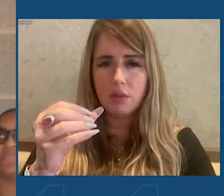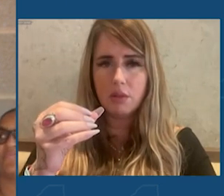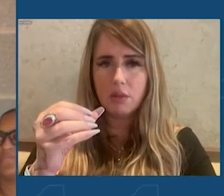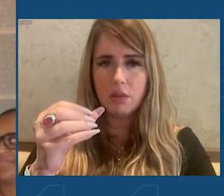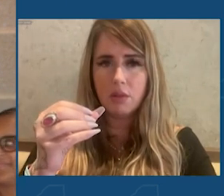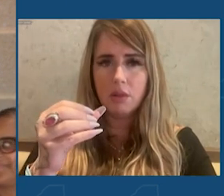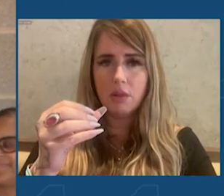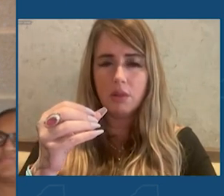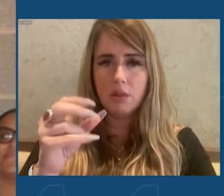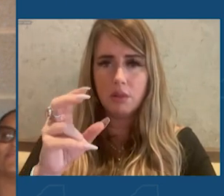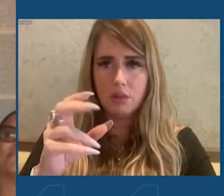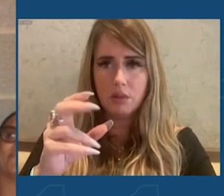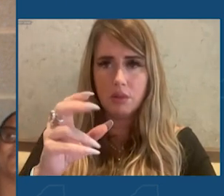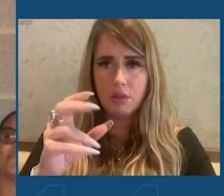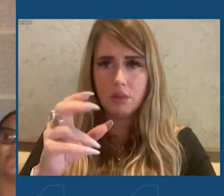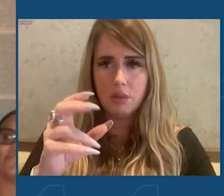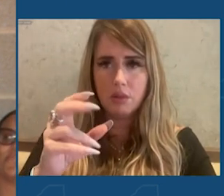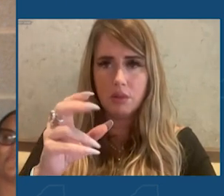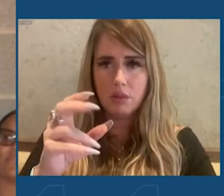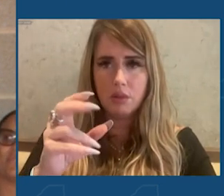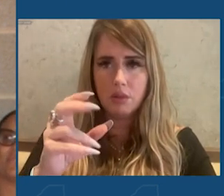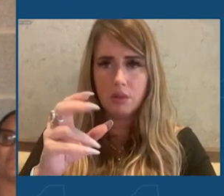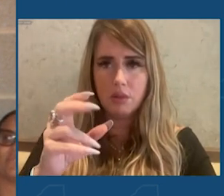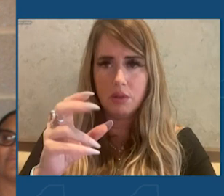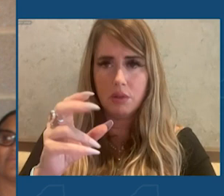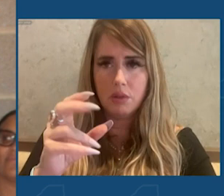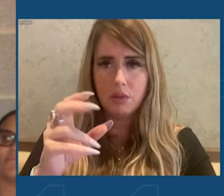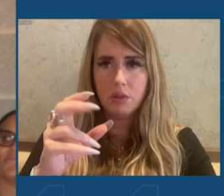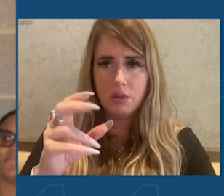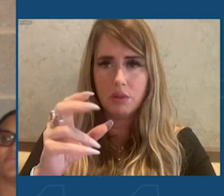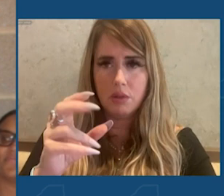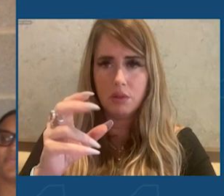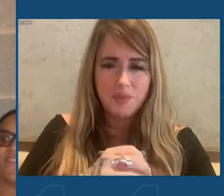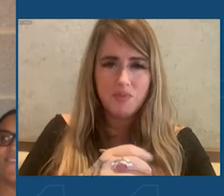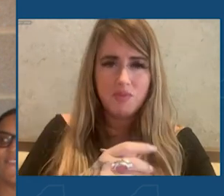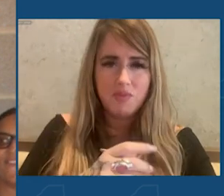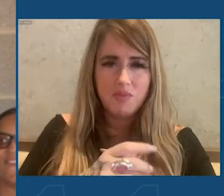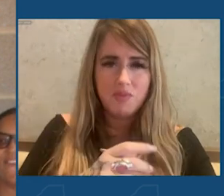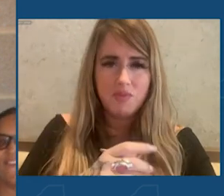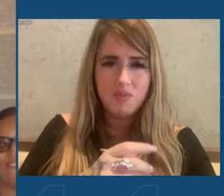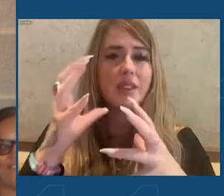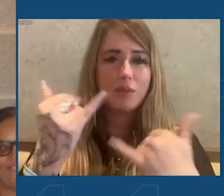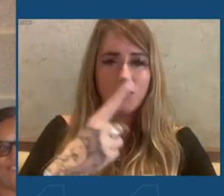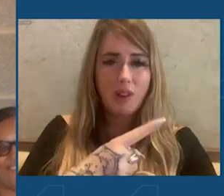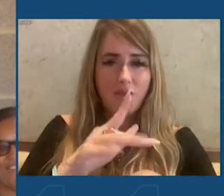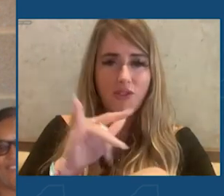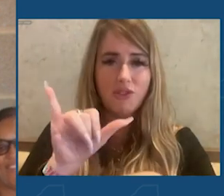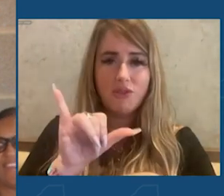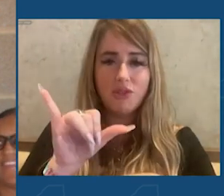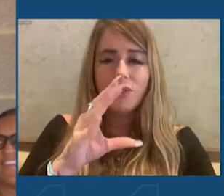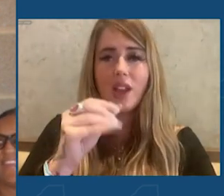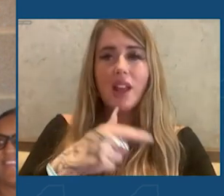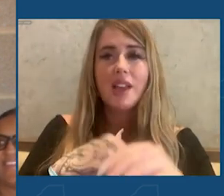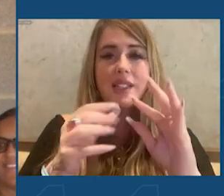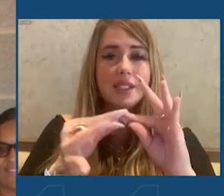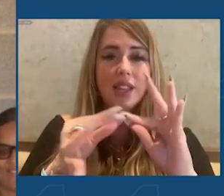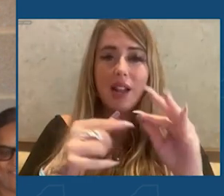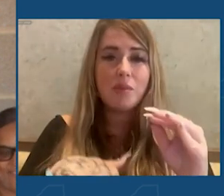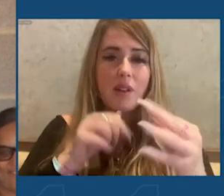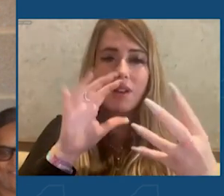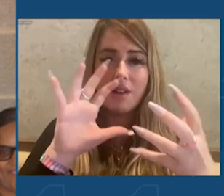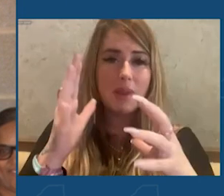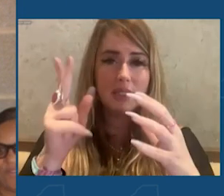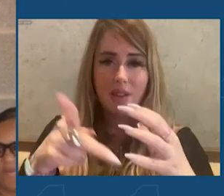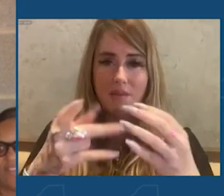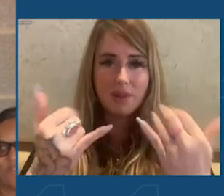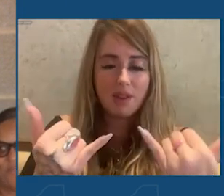Magdalo, I'm sorry. You know, I screwed this up earlier today, too. And I said, I'm not going to mess it up, and I